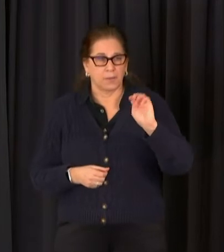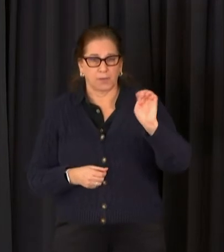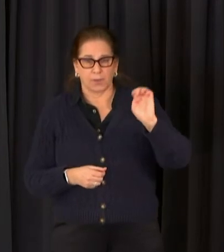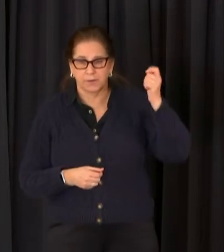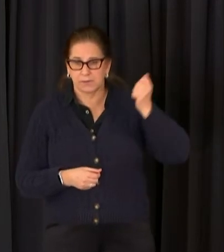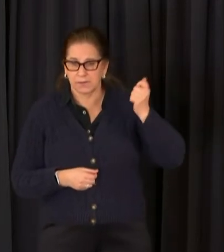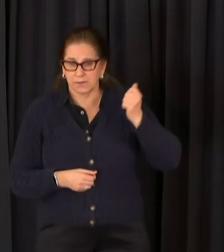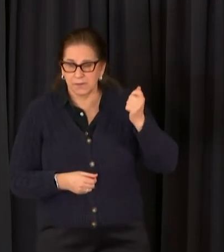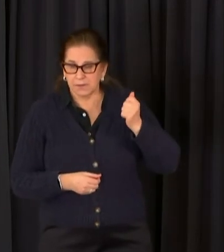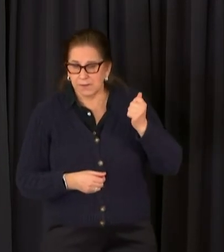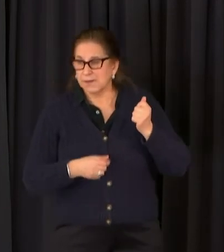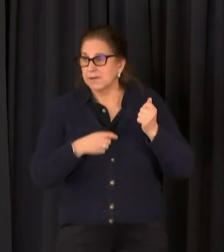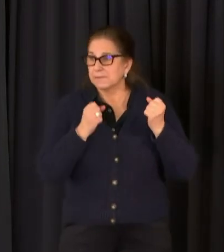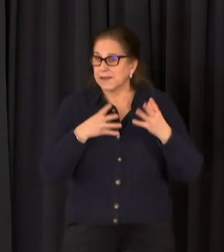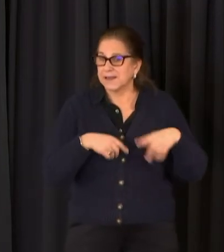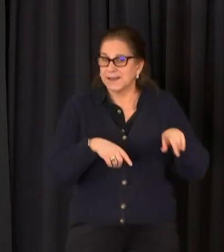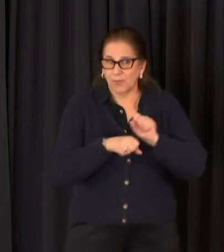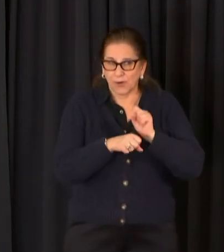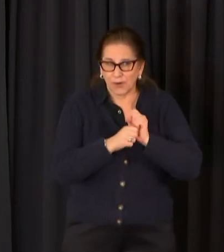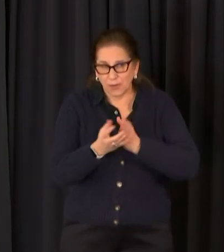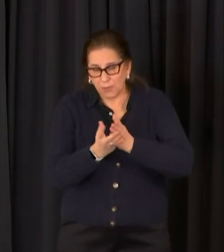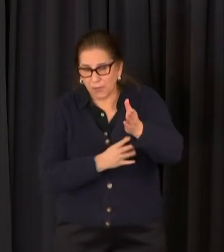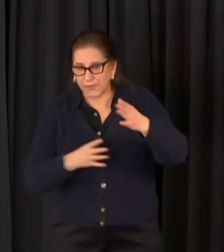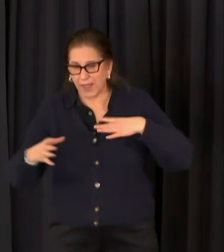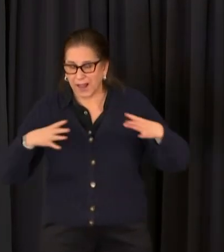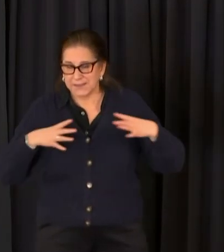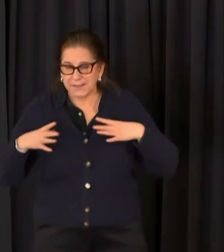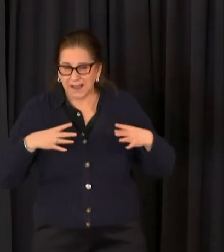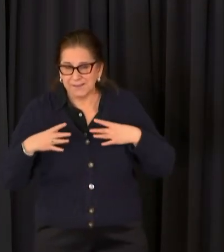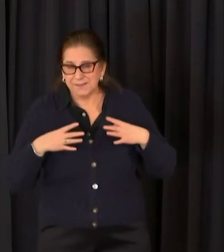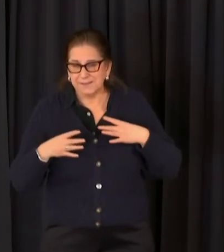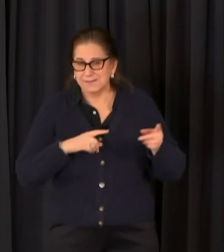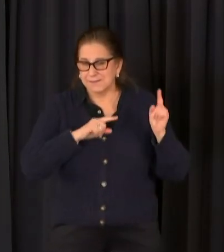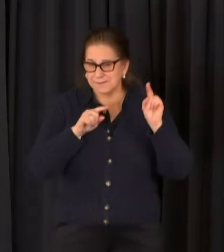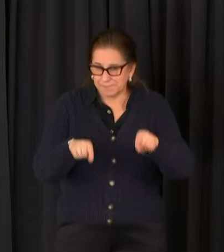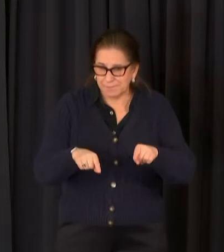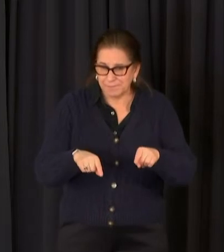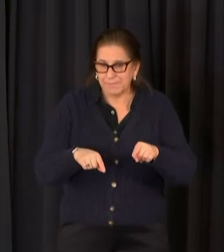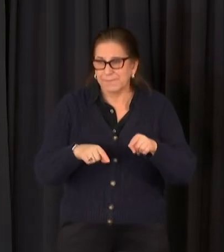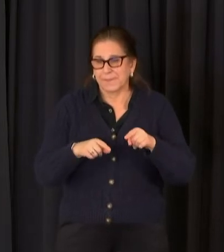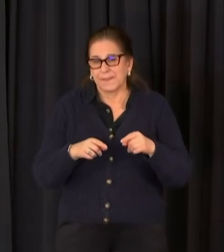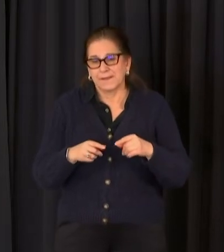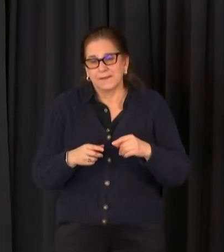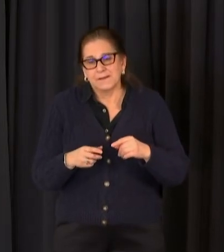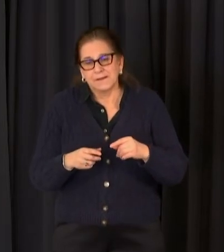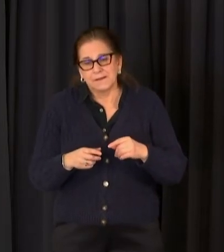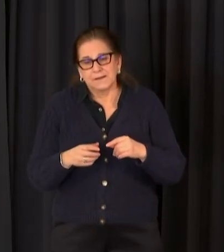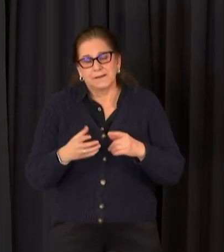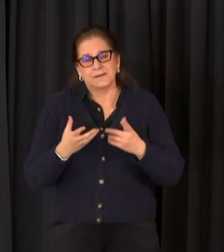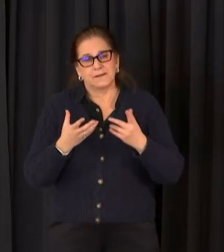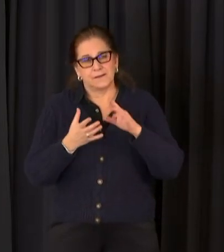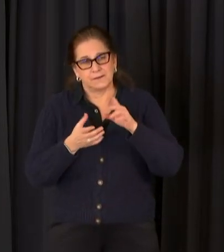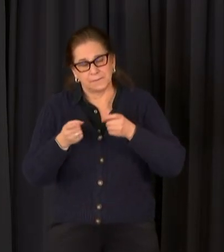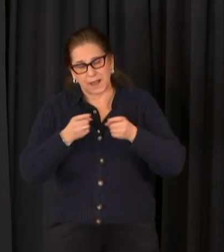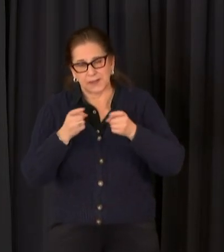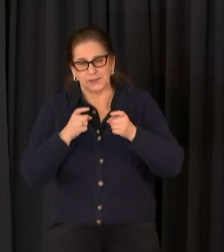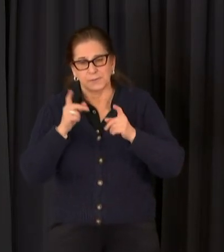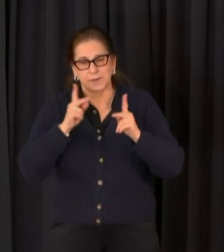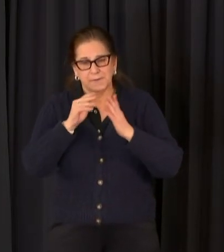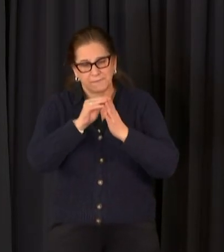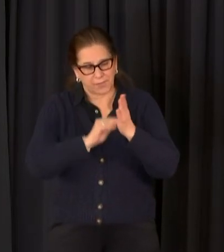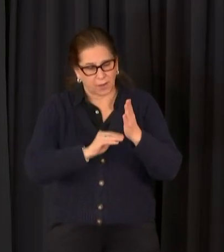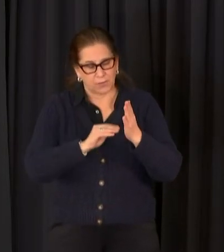work on holidays. We also have the ability to have people come in and fill out a paper claim form and hand